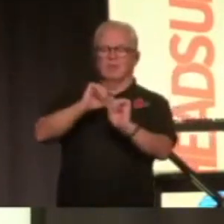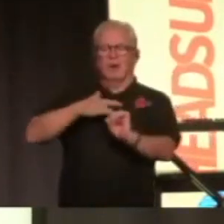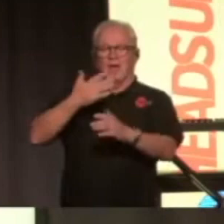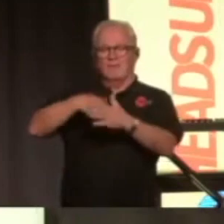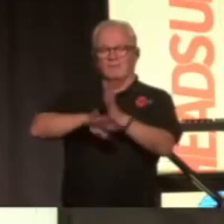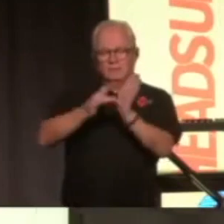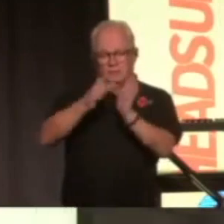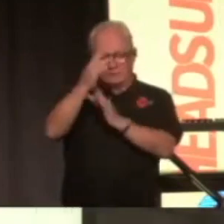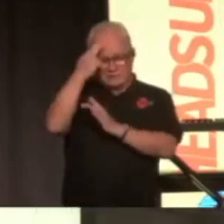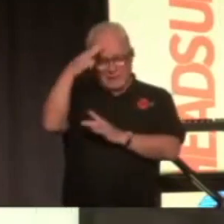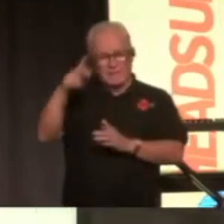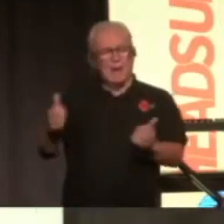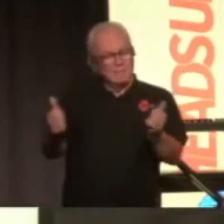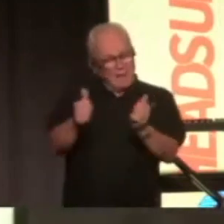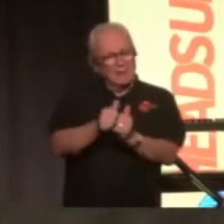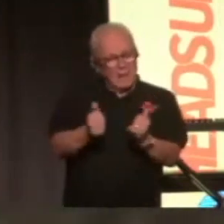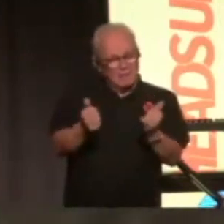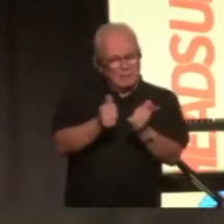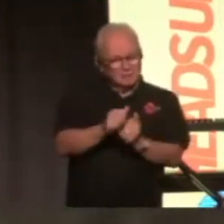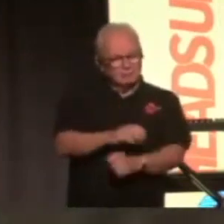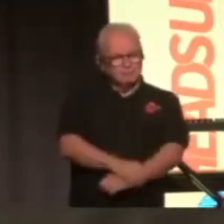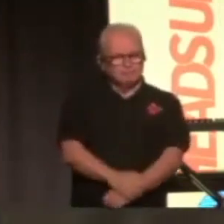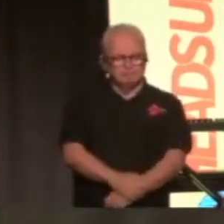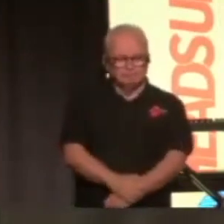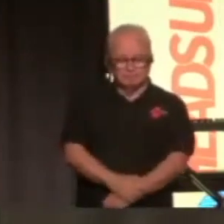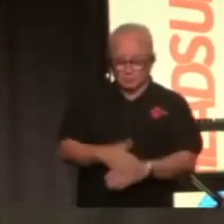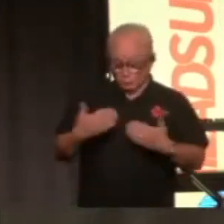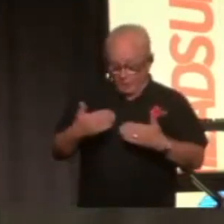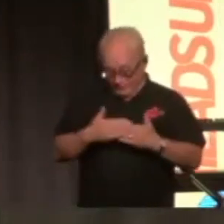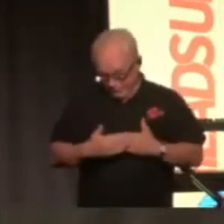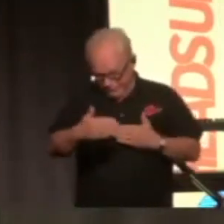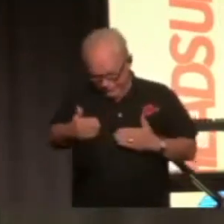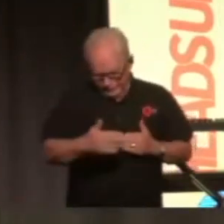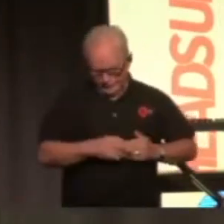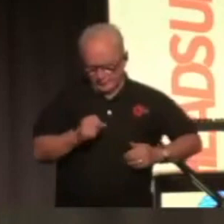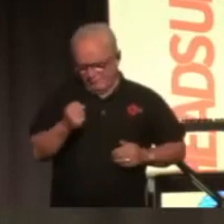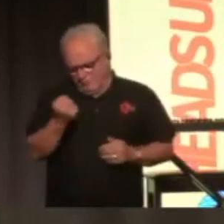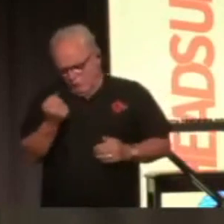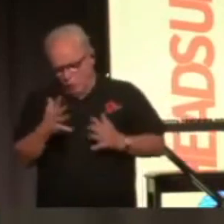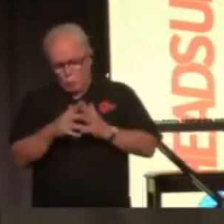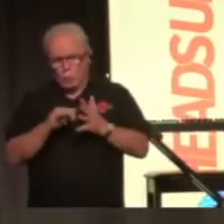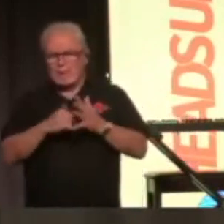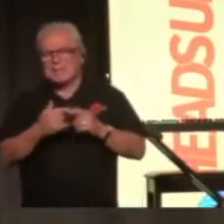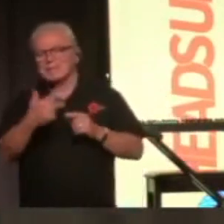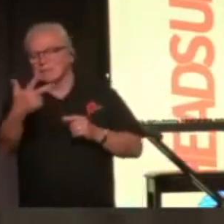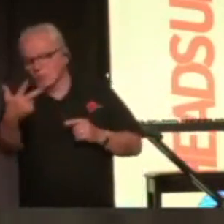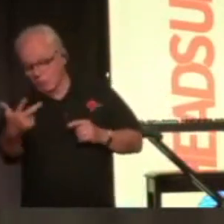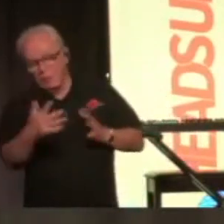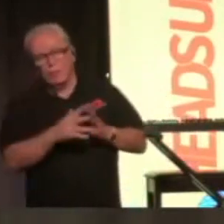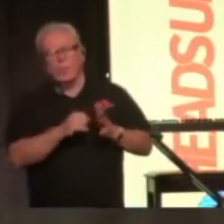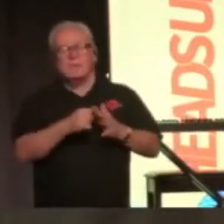name, amen. Amen. You know, over these next couple of weeks, we're going to give you the heads